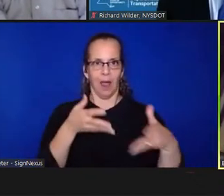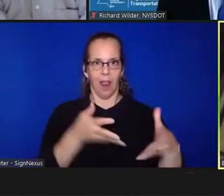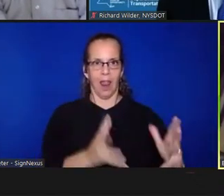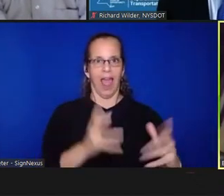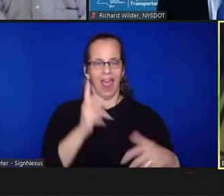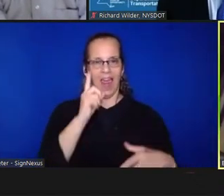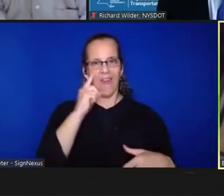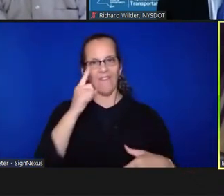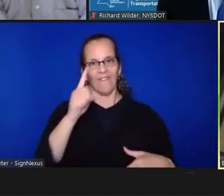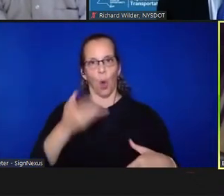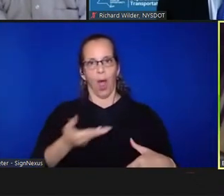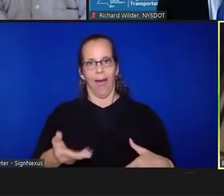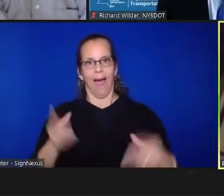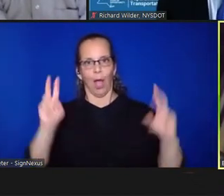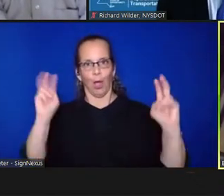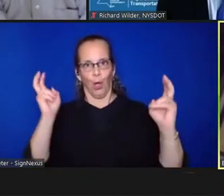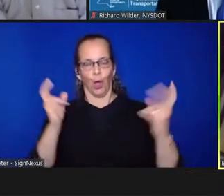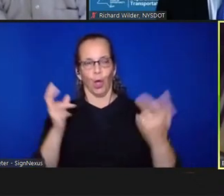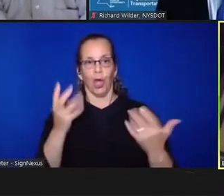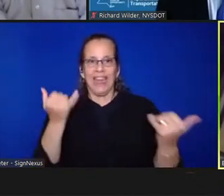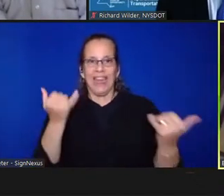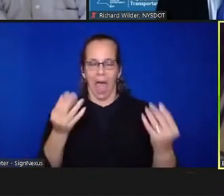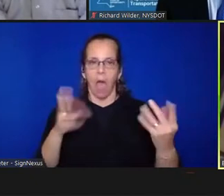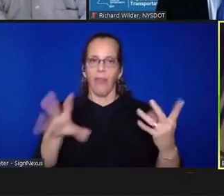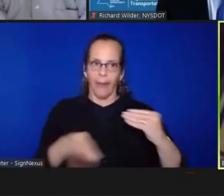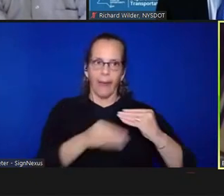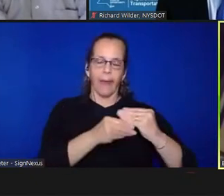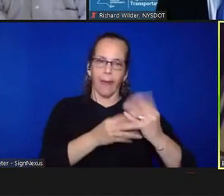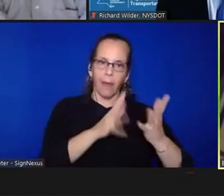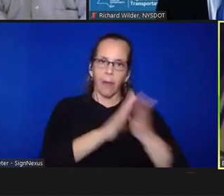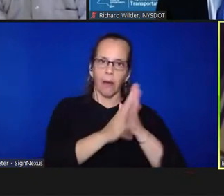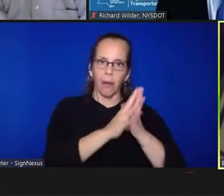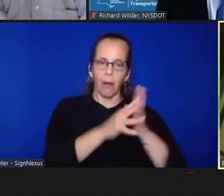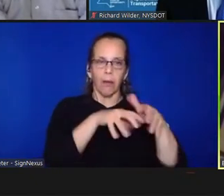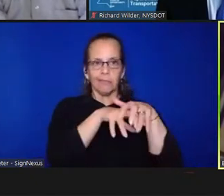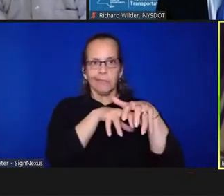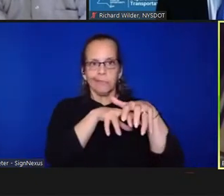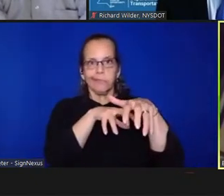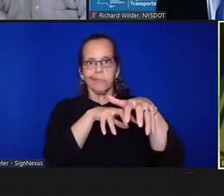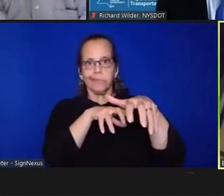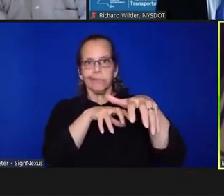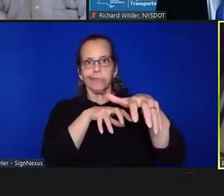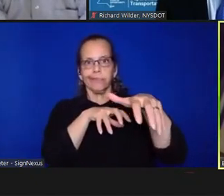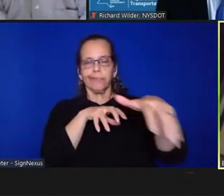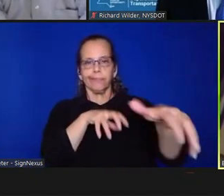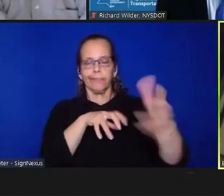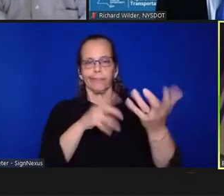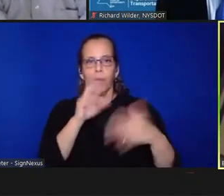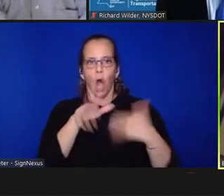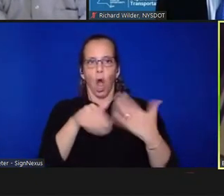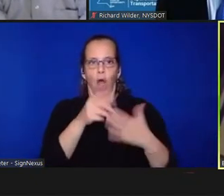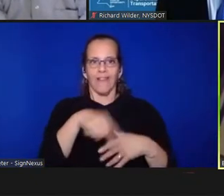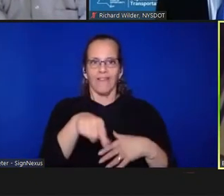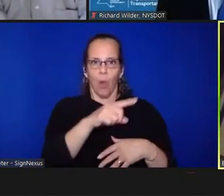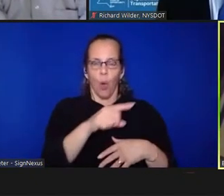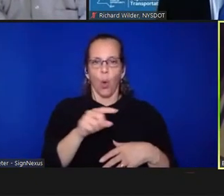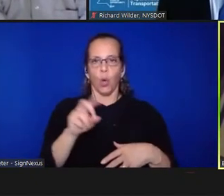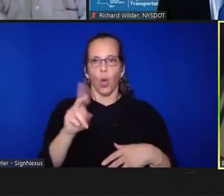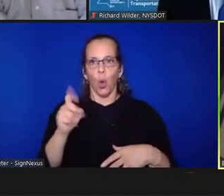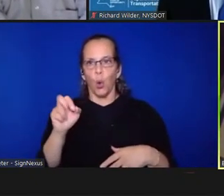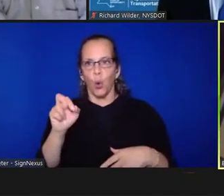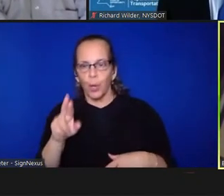Vehicles which are now causing congestion and and and and and and and creating the problems um